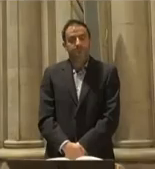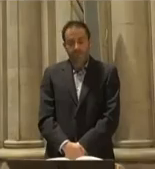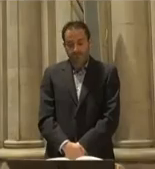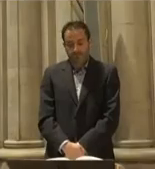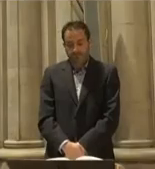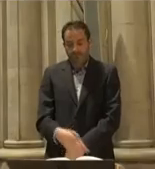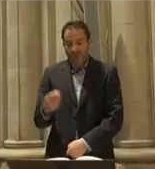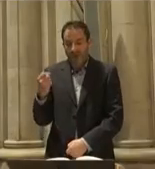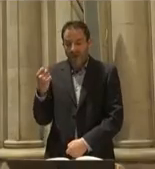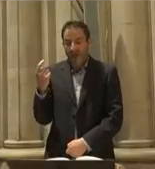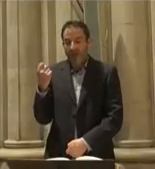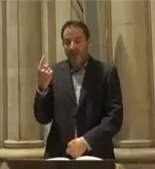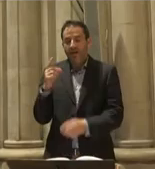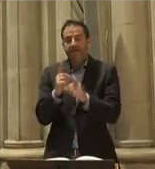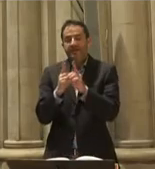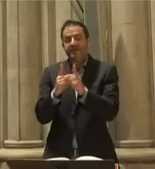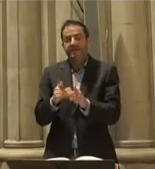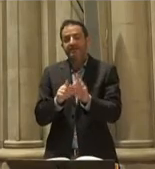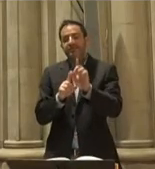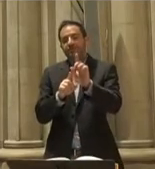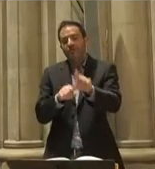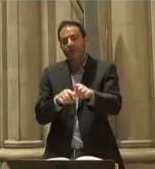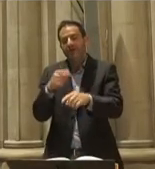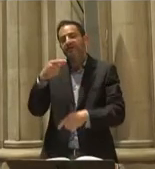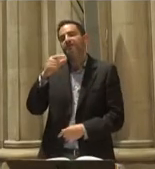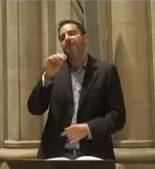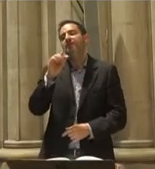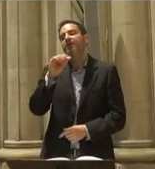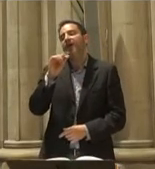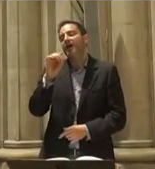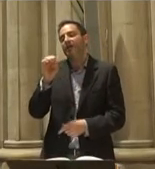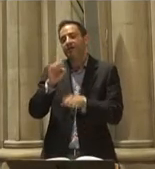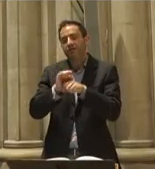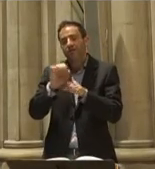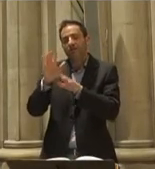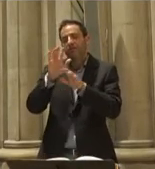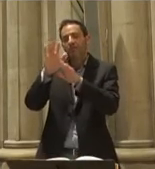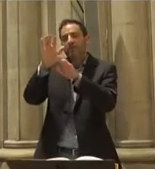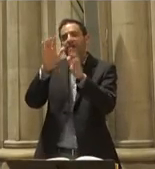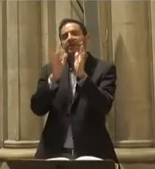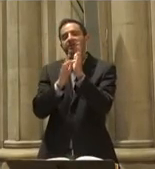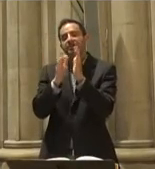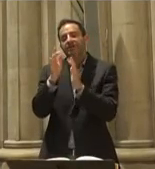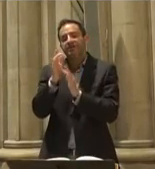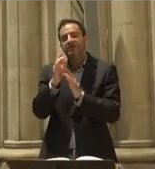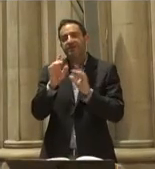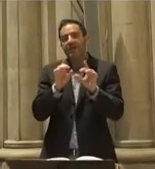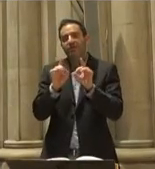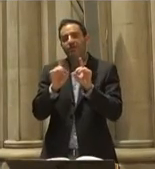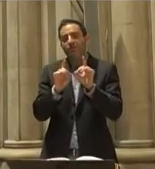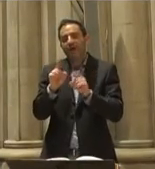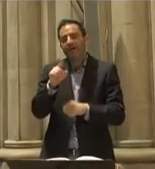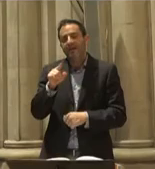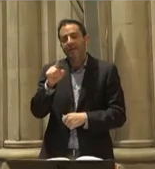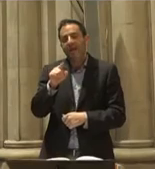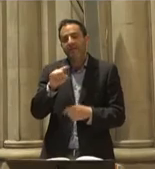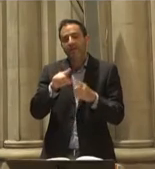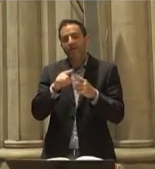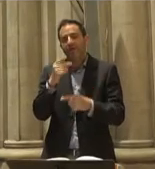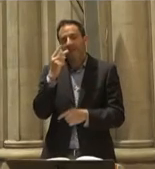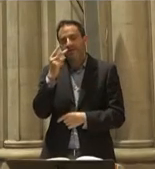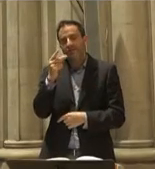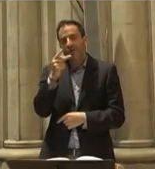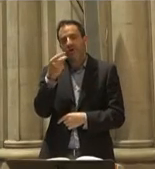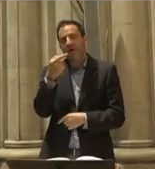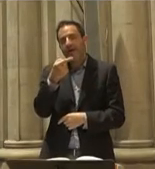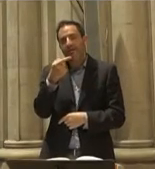Now the 11 disciples went to Galilee, to the mountain to which Jesus had directed them. When they saw him,